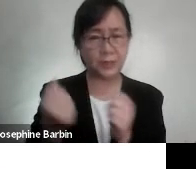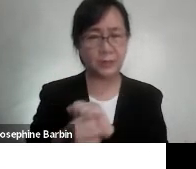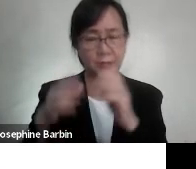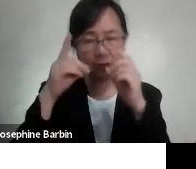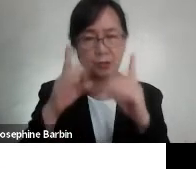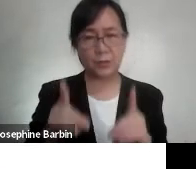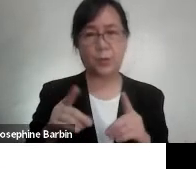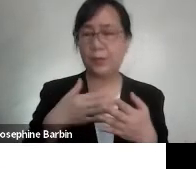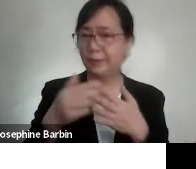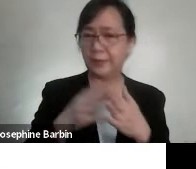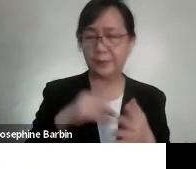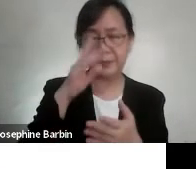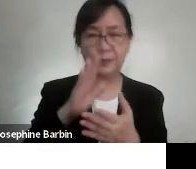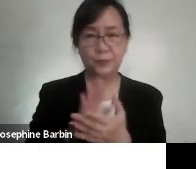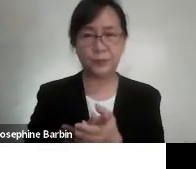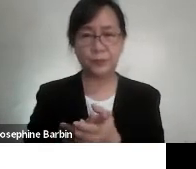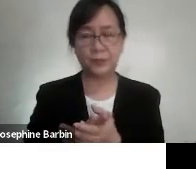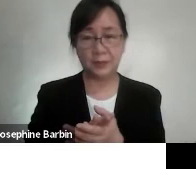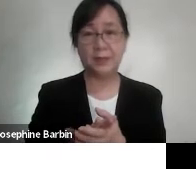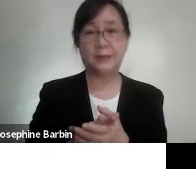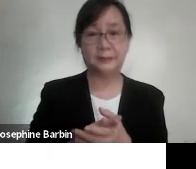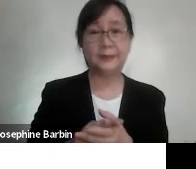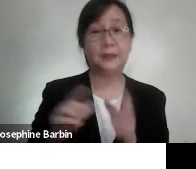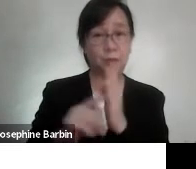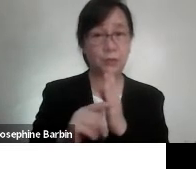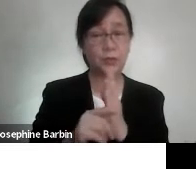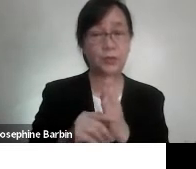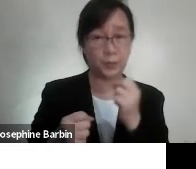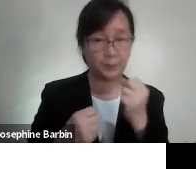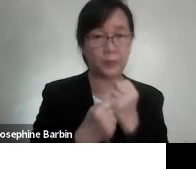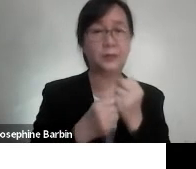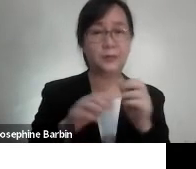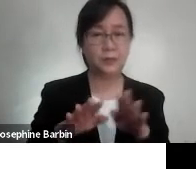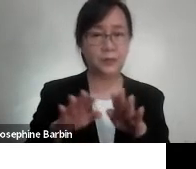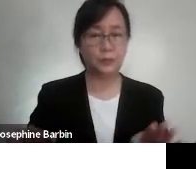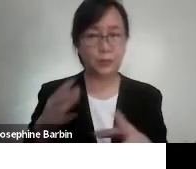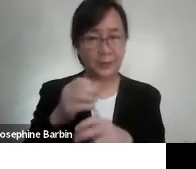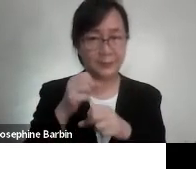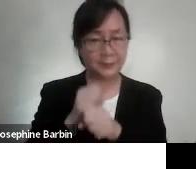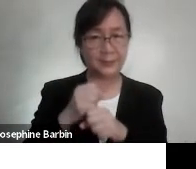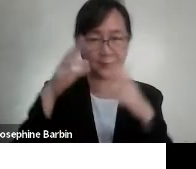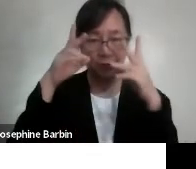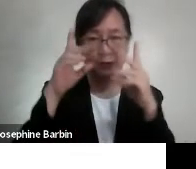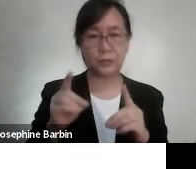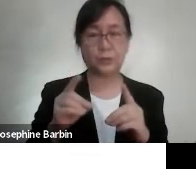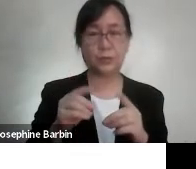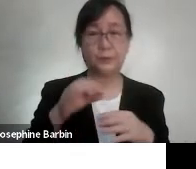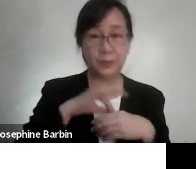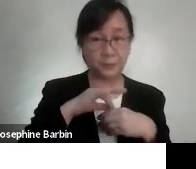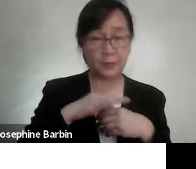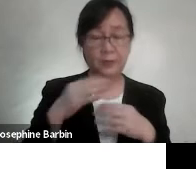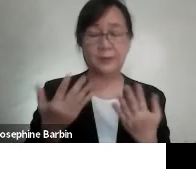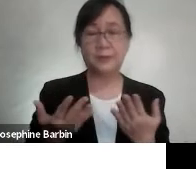And while they believe, that technology can support every child to gain an education, to help them learn